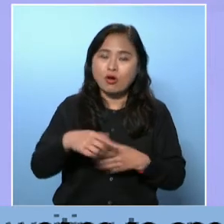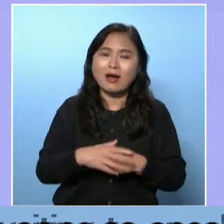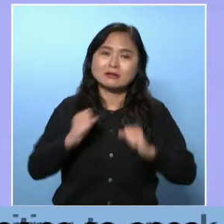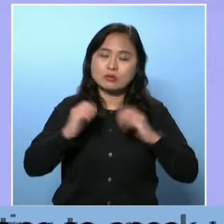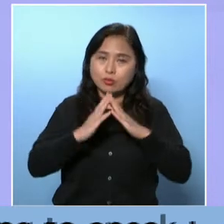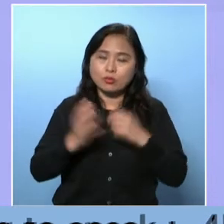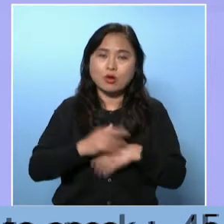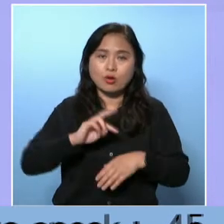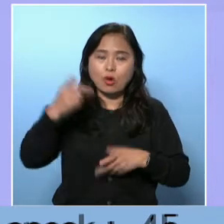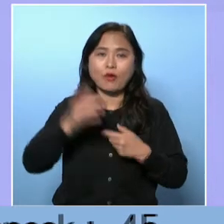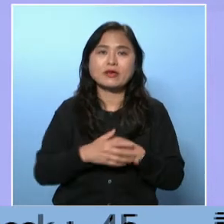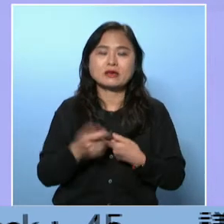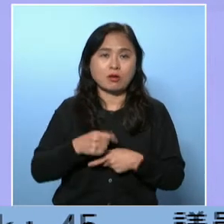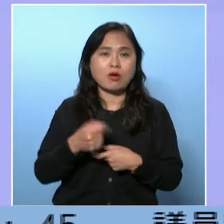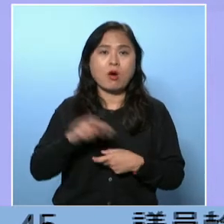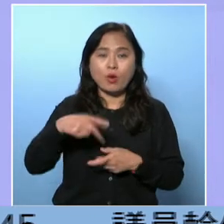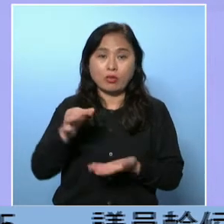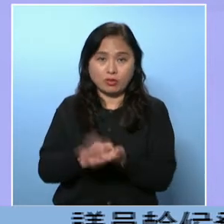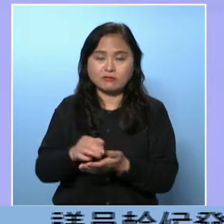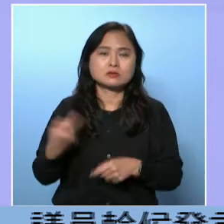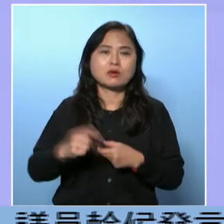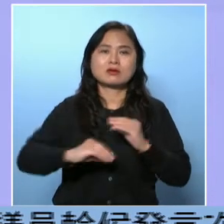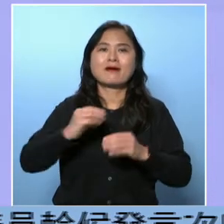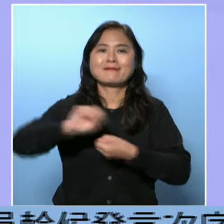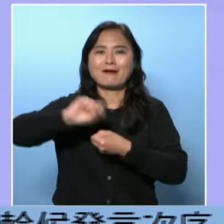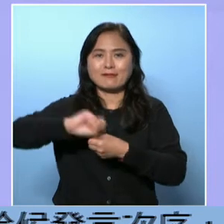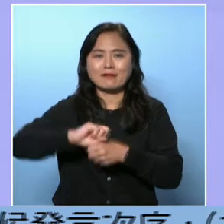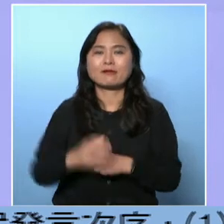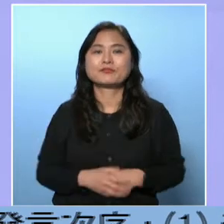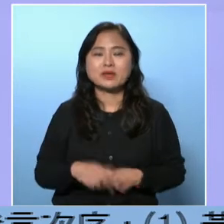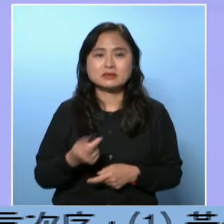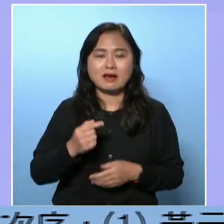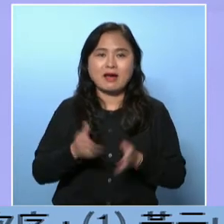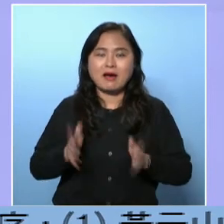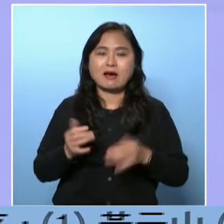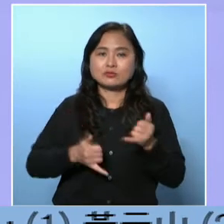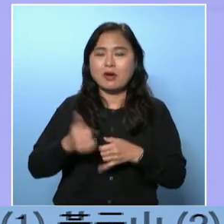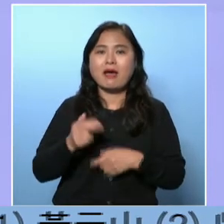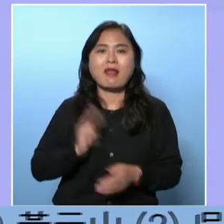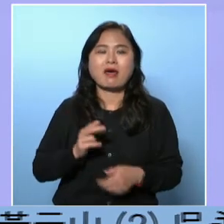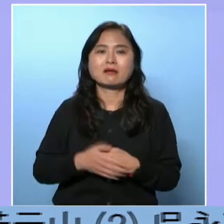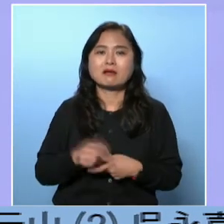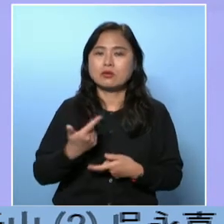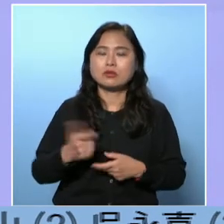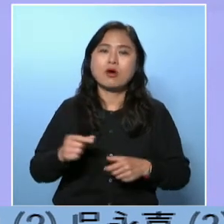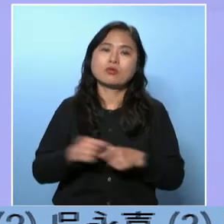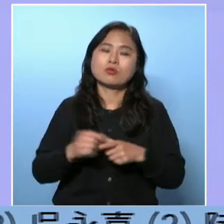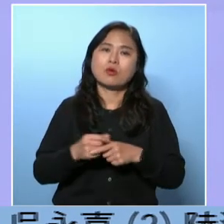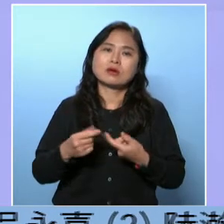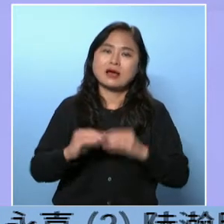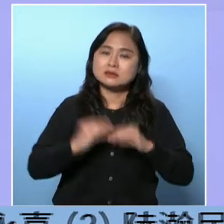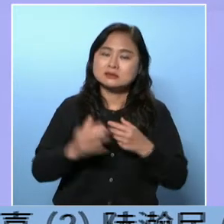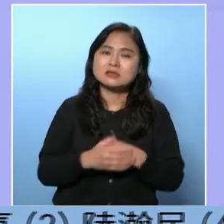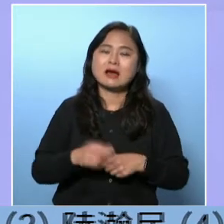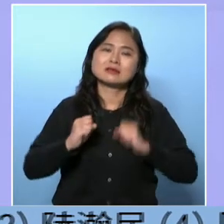start makeshift hospitals in sports stadium and football pitches. We have many public facilities such